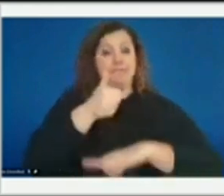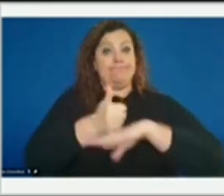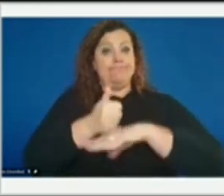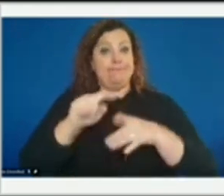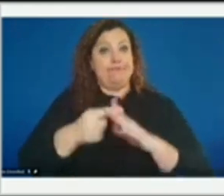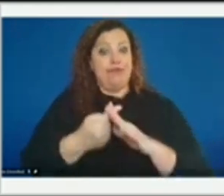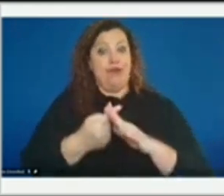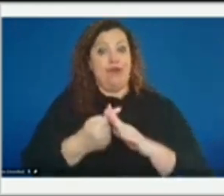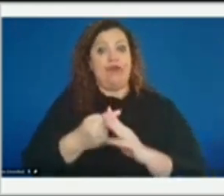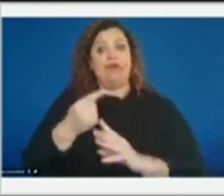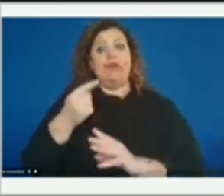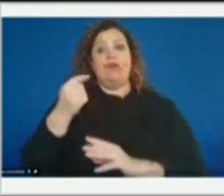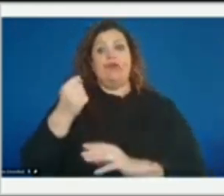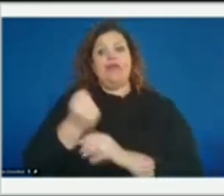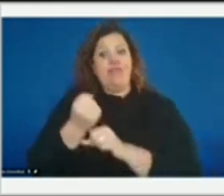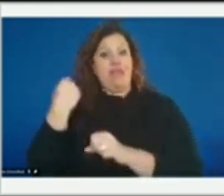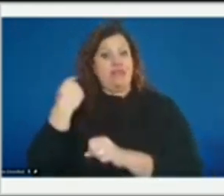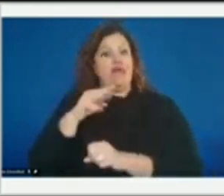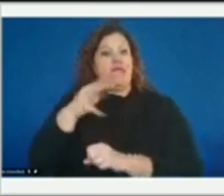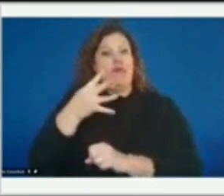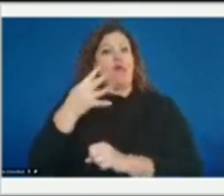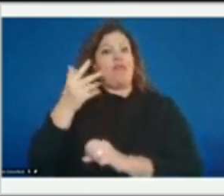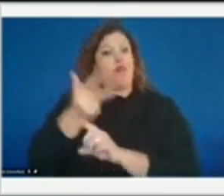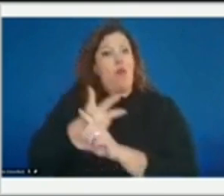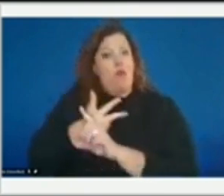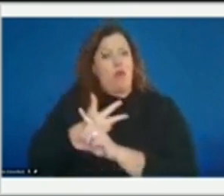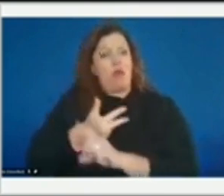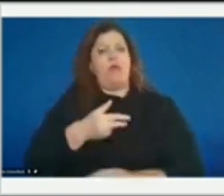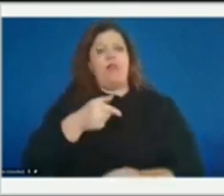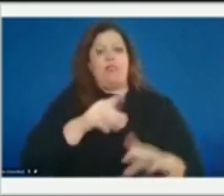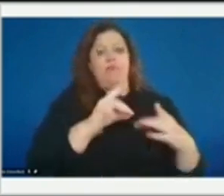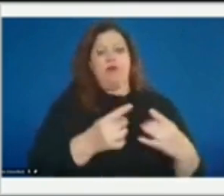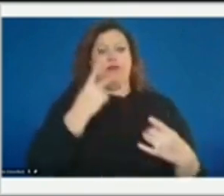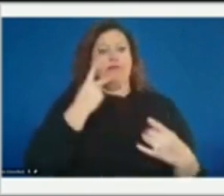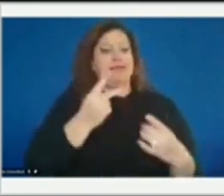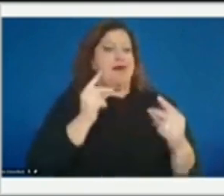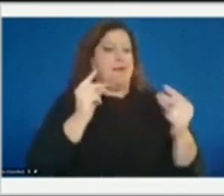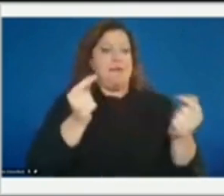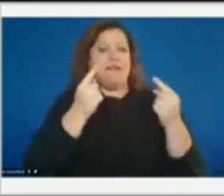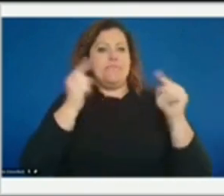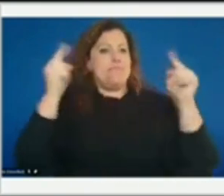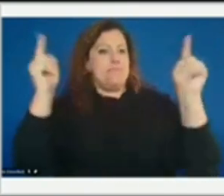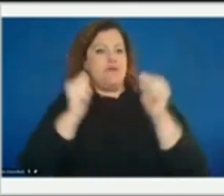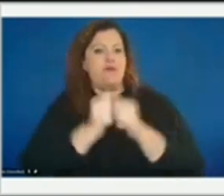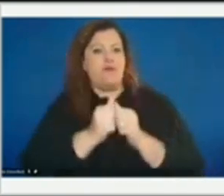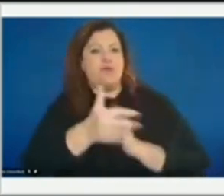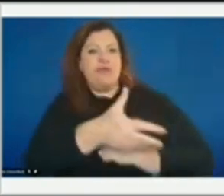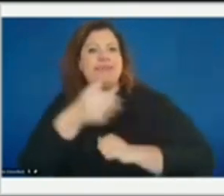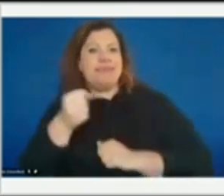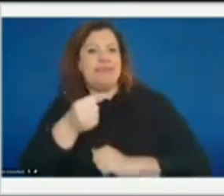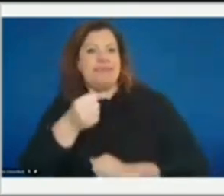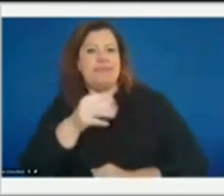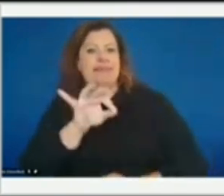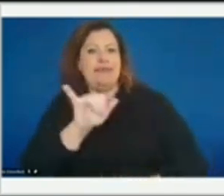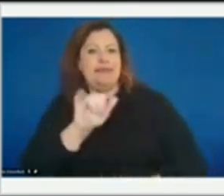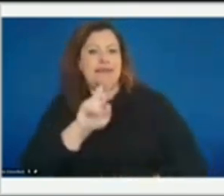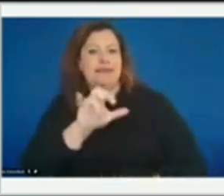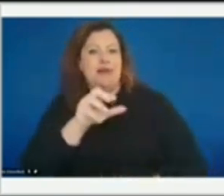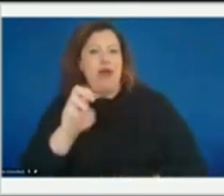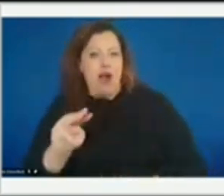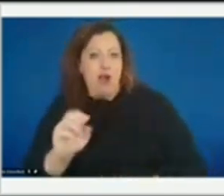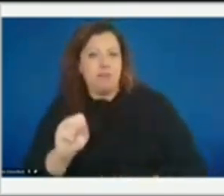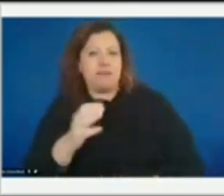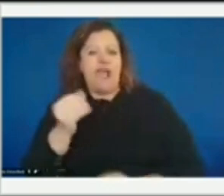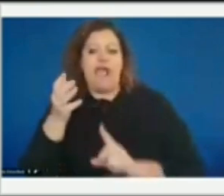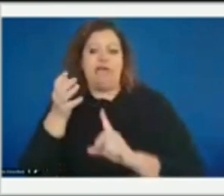last year, the department saw immediate successes with seizing firearms, making arrests, and most importantly,